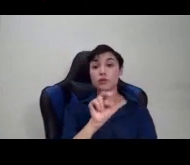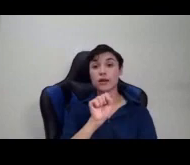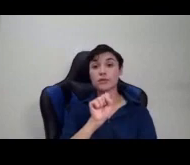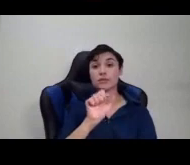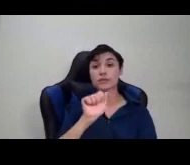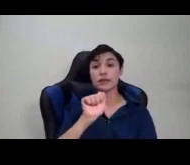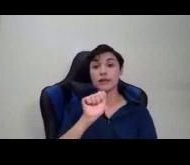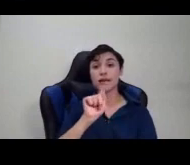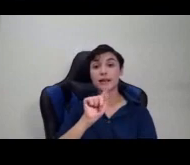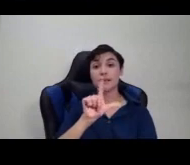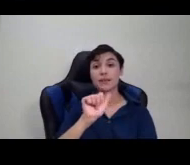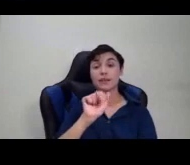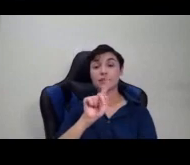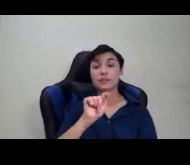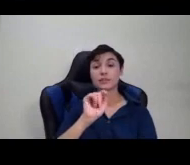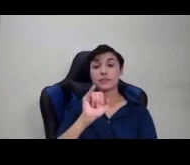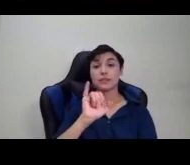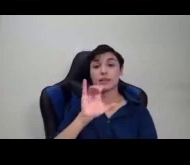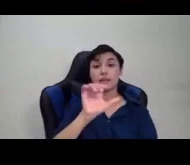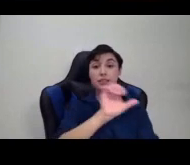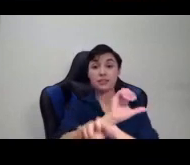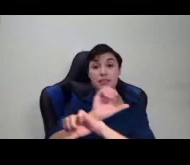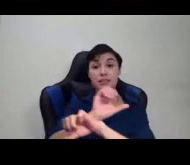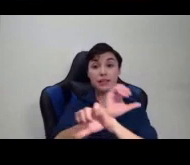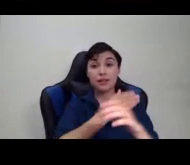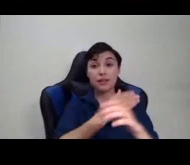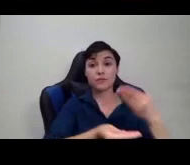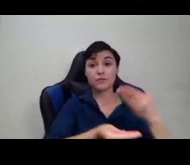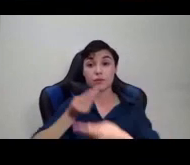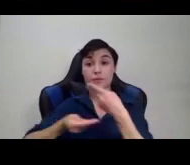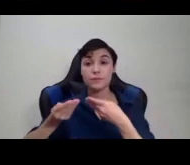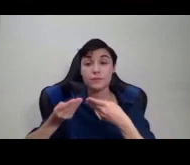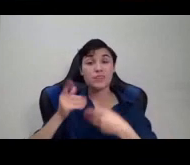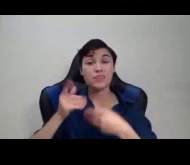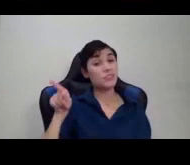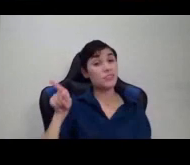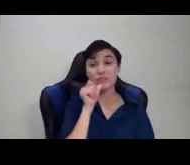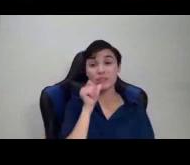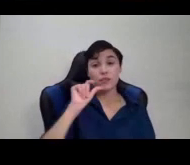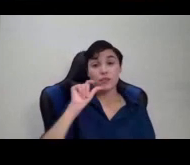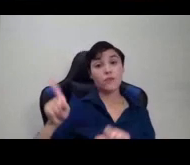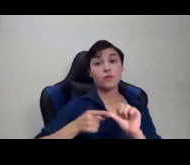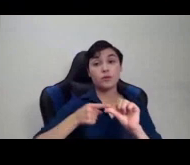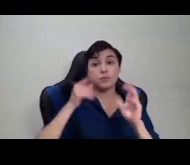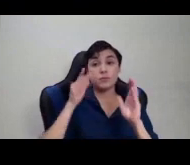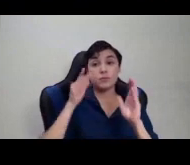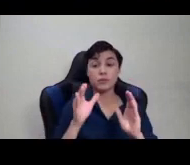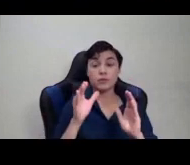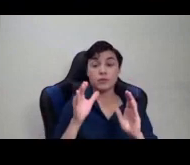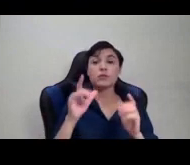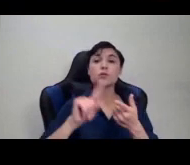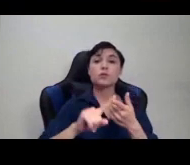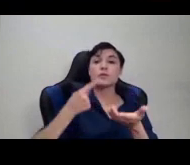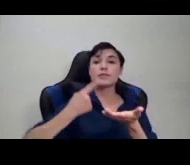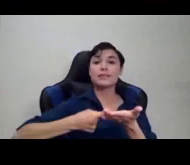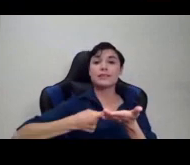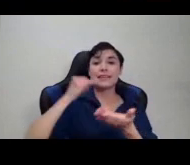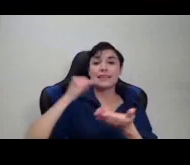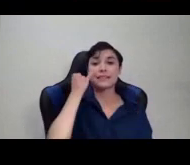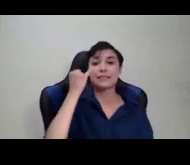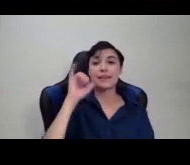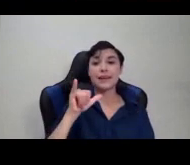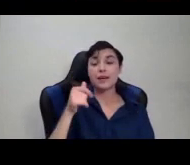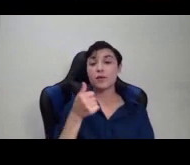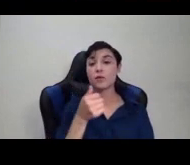However, she was not necessarily the first person to actually talk about the idea that race and